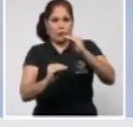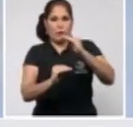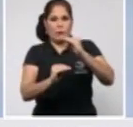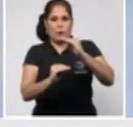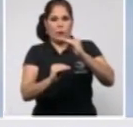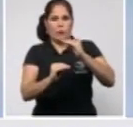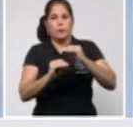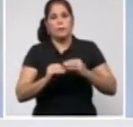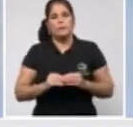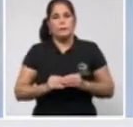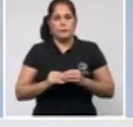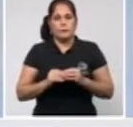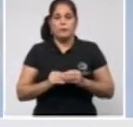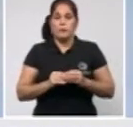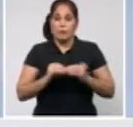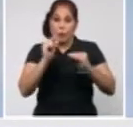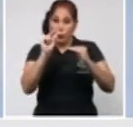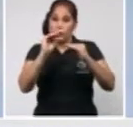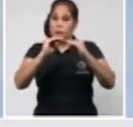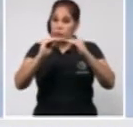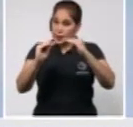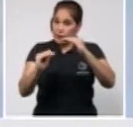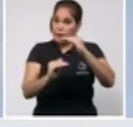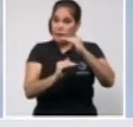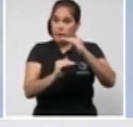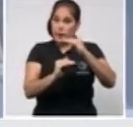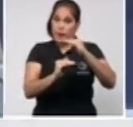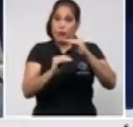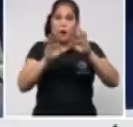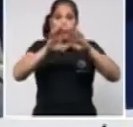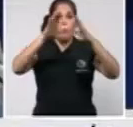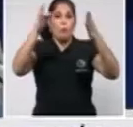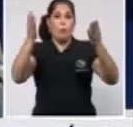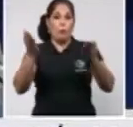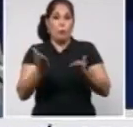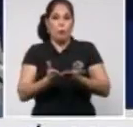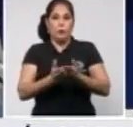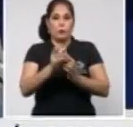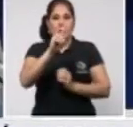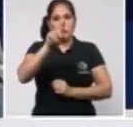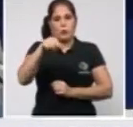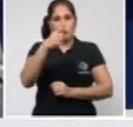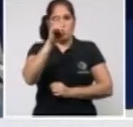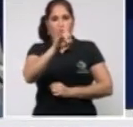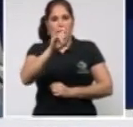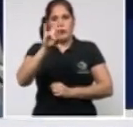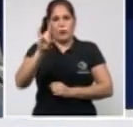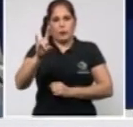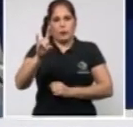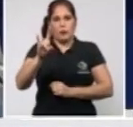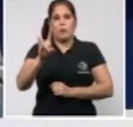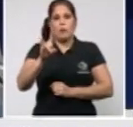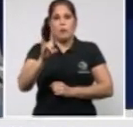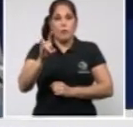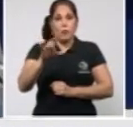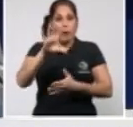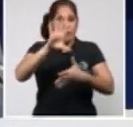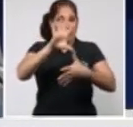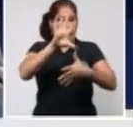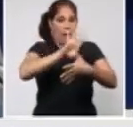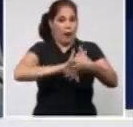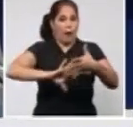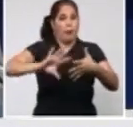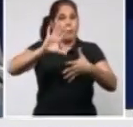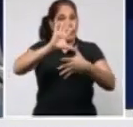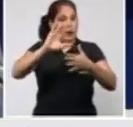of 2.99% and the regional rate of 3.34%. As